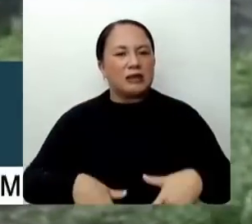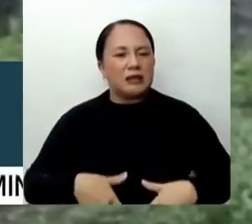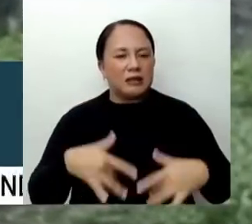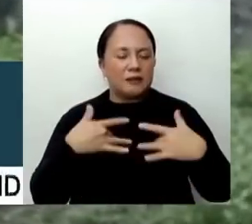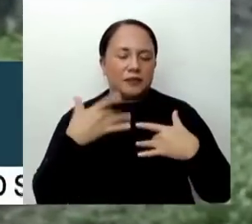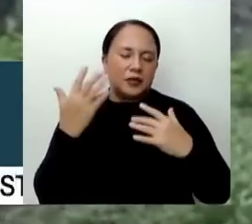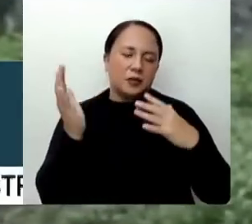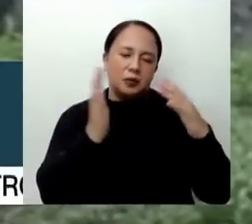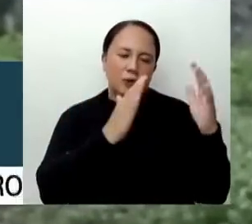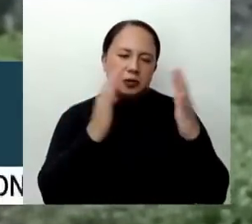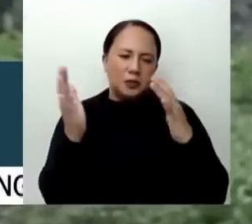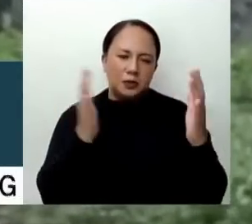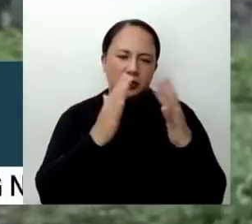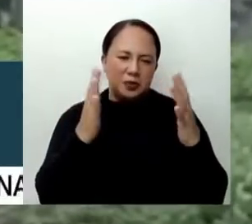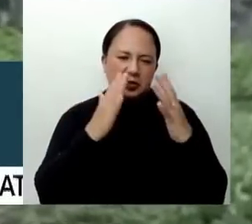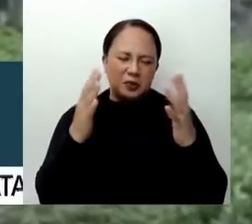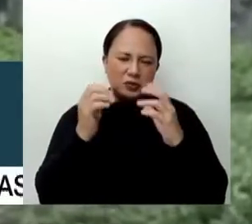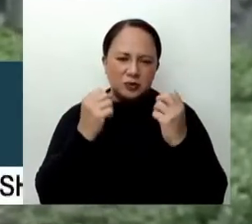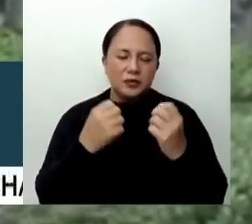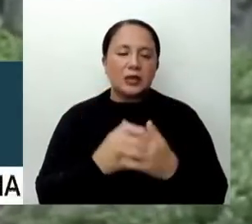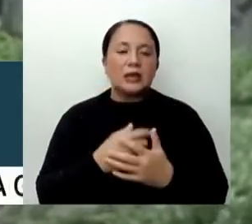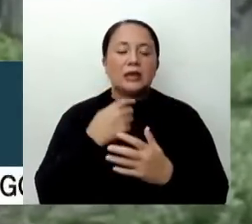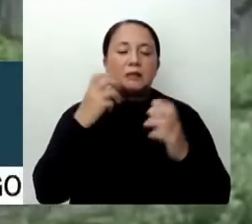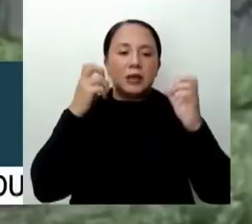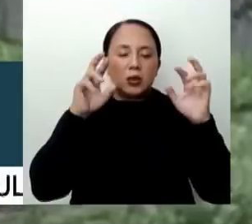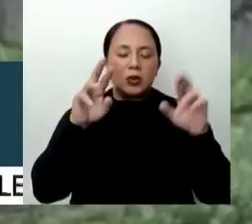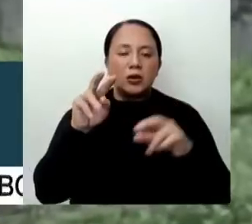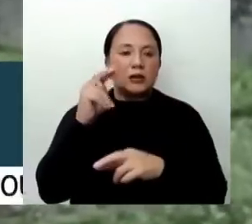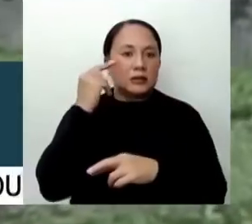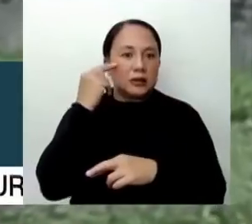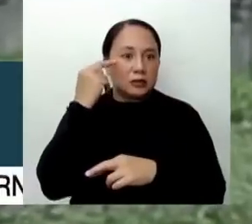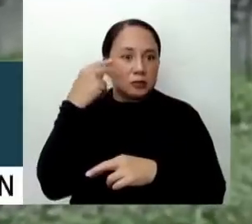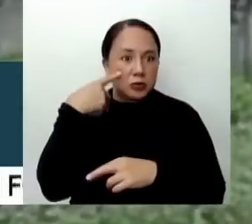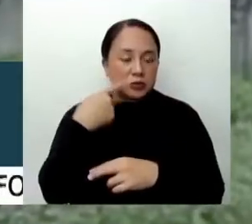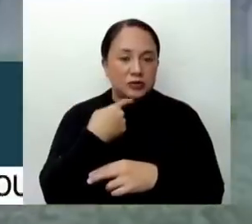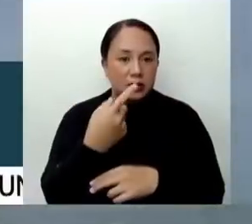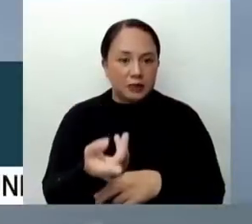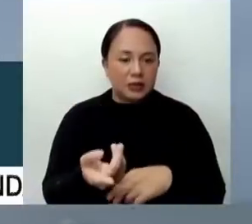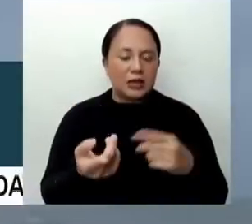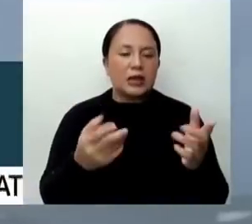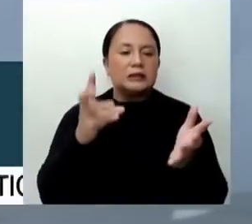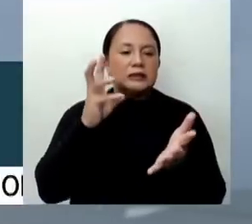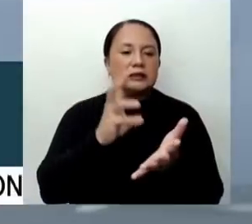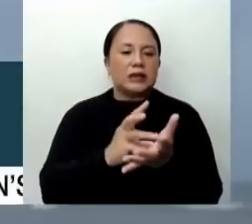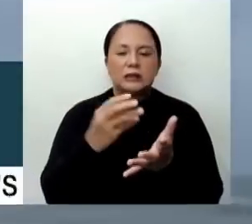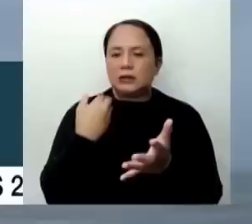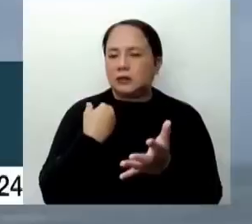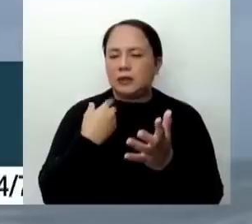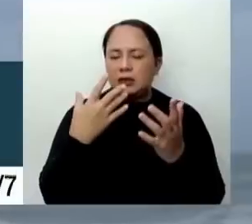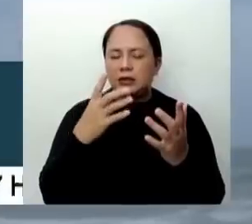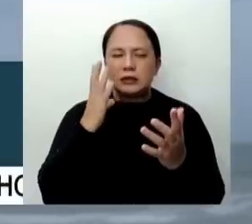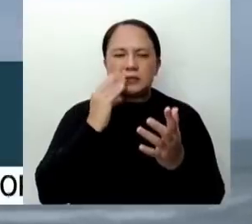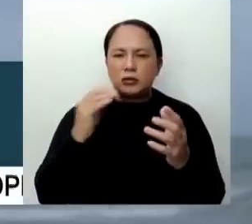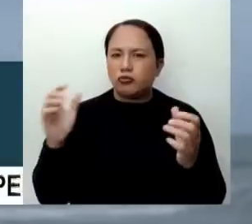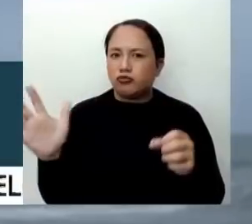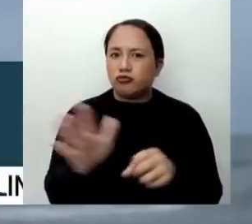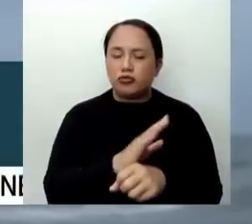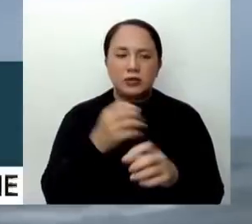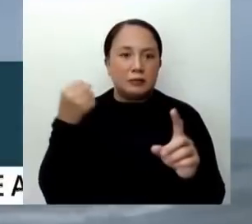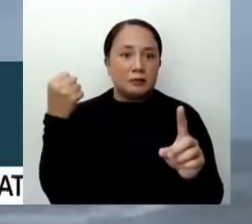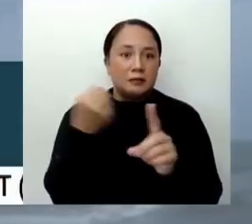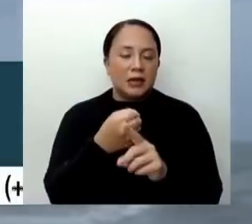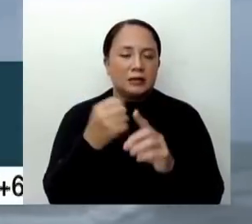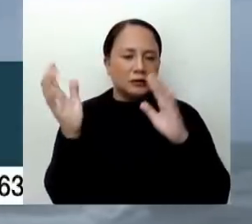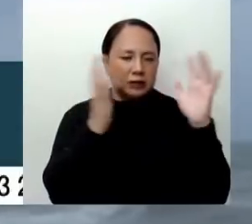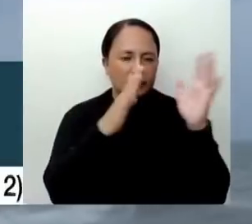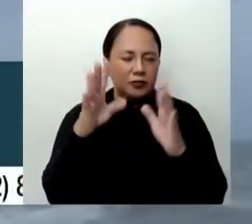is raging. According to Mayor Nelson Lubinon, the town has not yet experienced the full impact of Typhoon Betty,